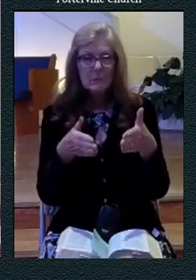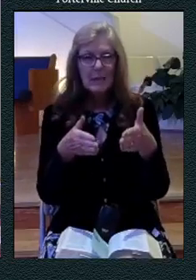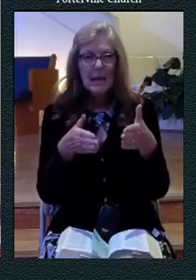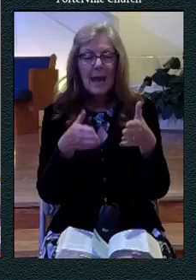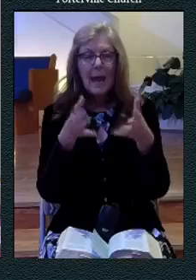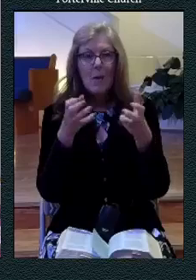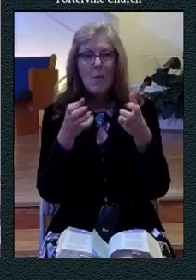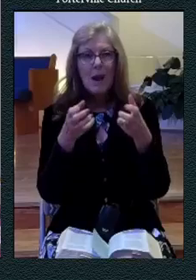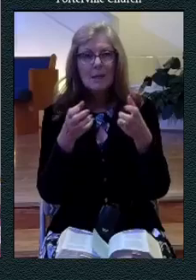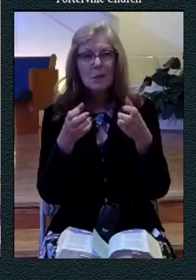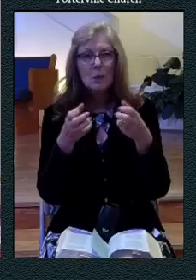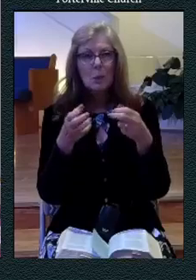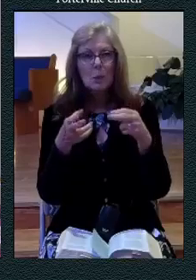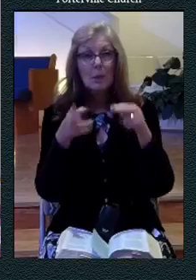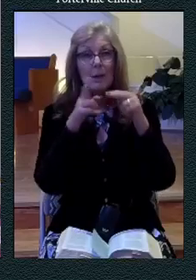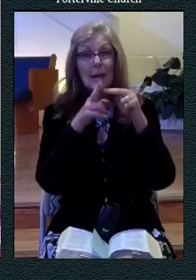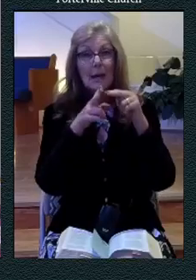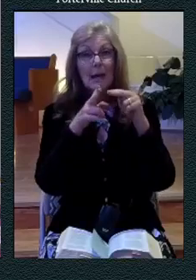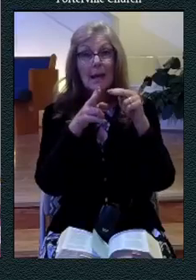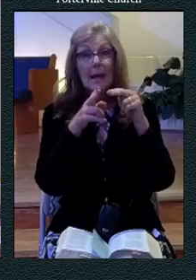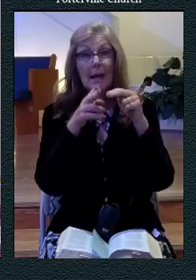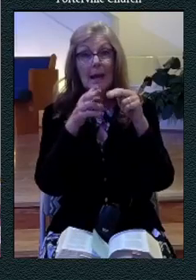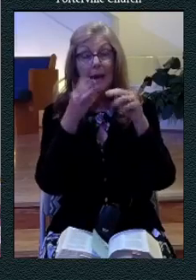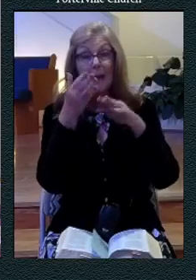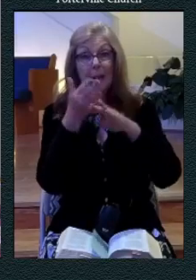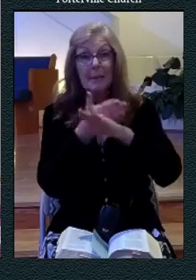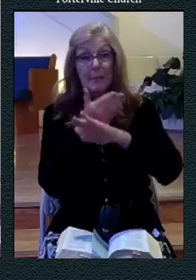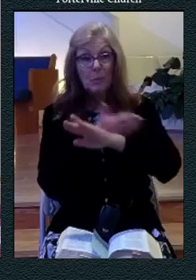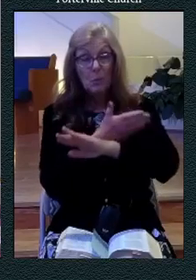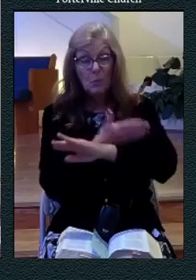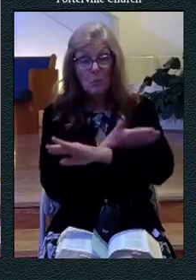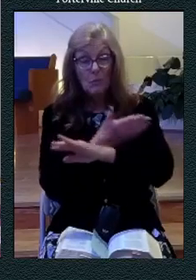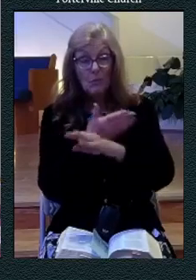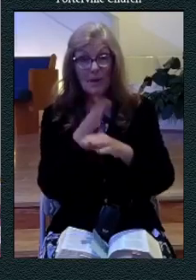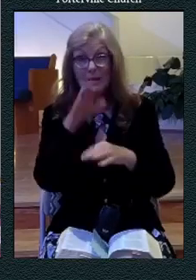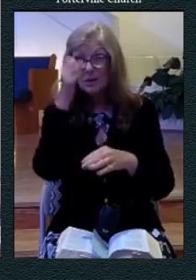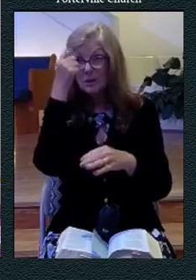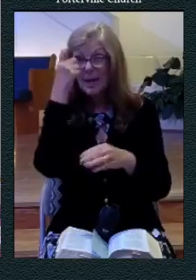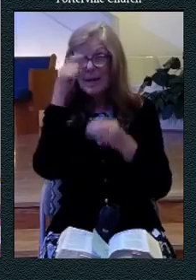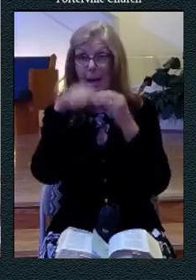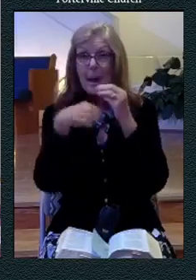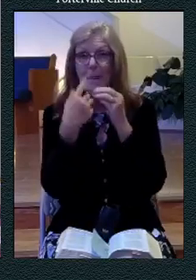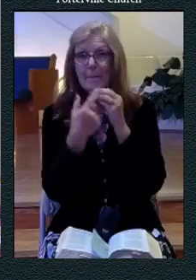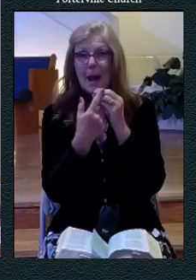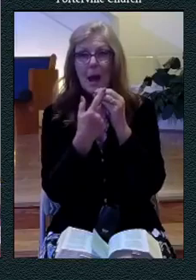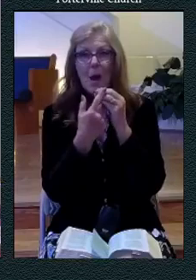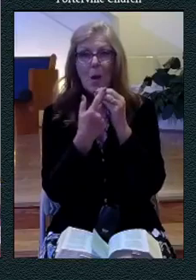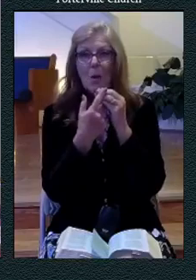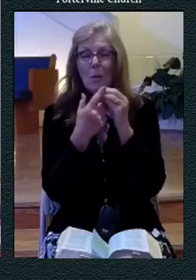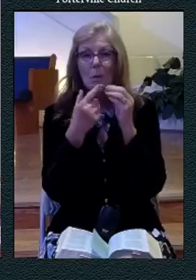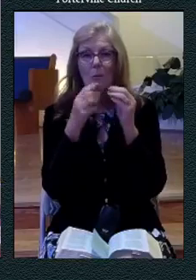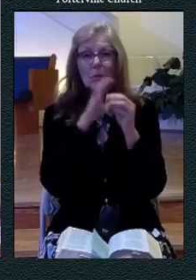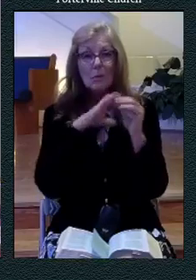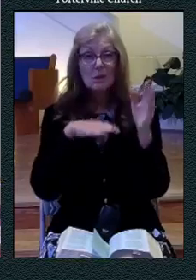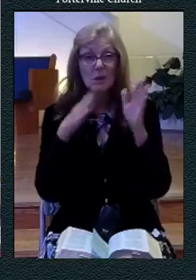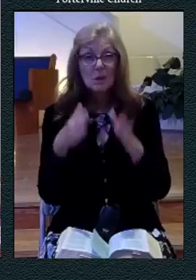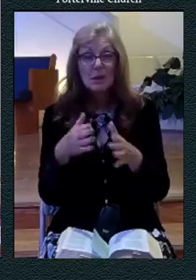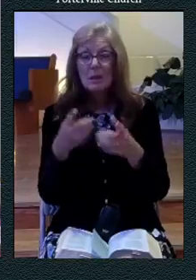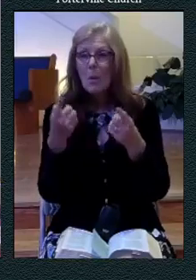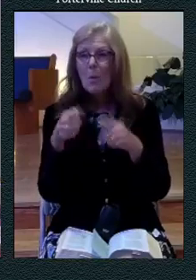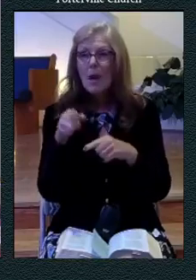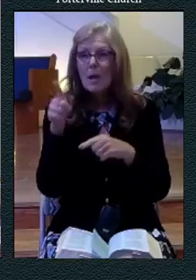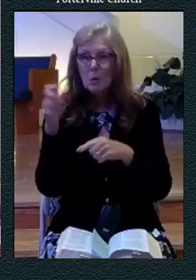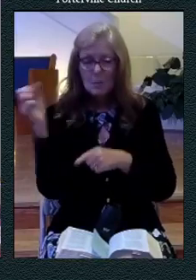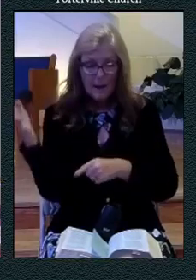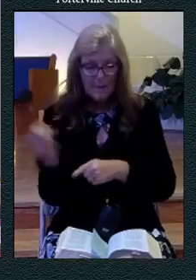insight of the saints, so that we come back. I want to make it so that when you come back to this passage